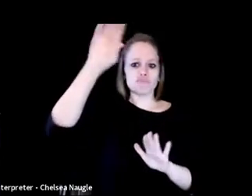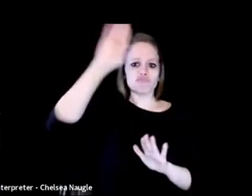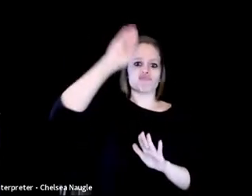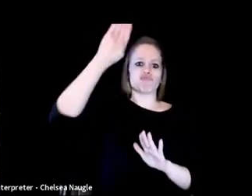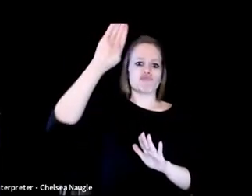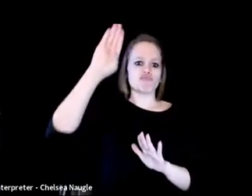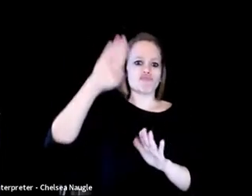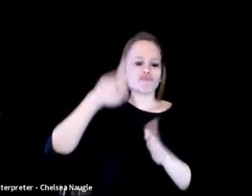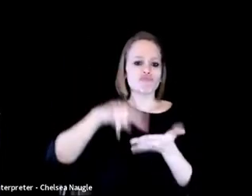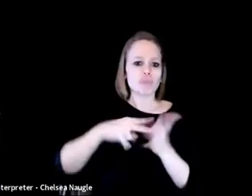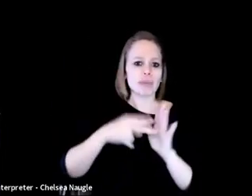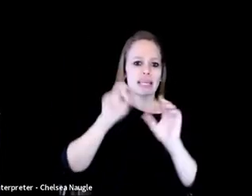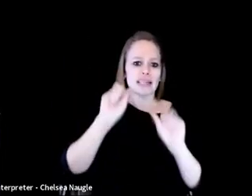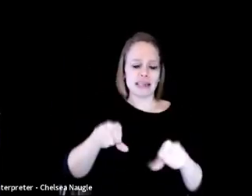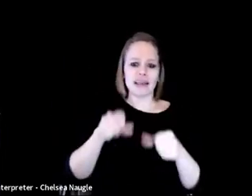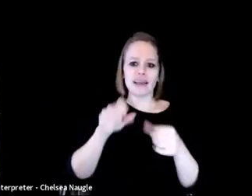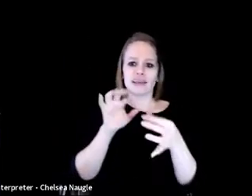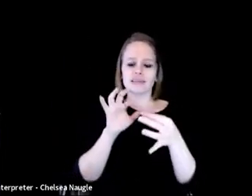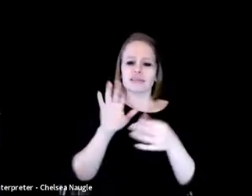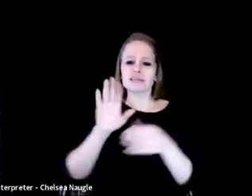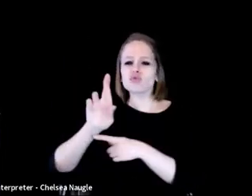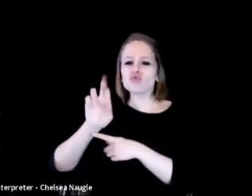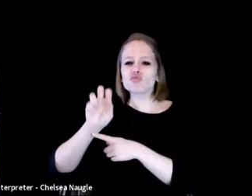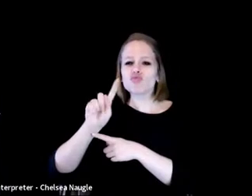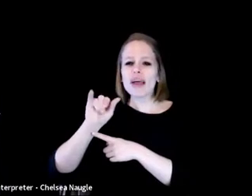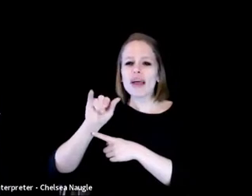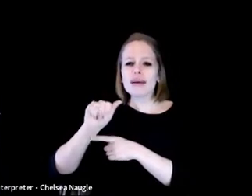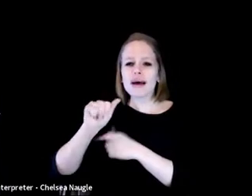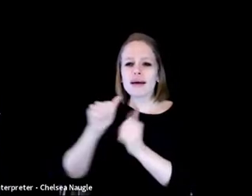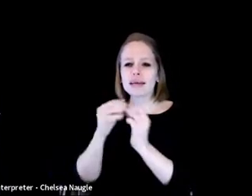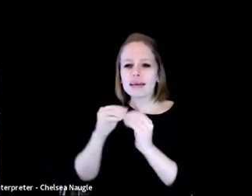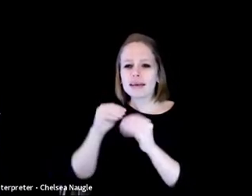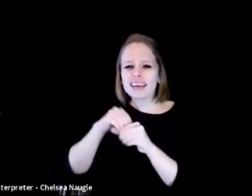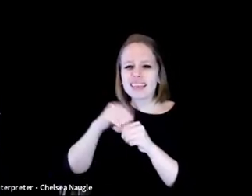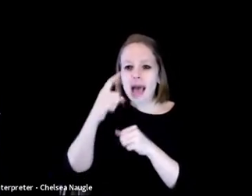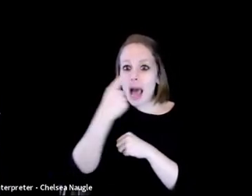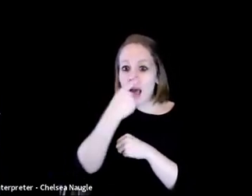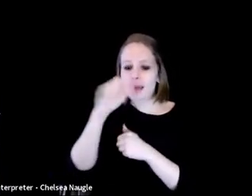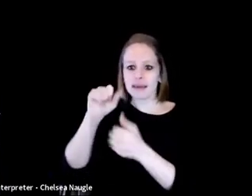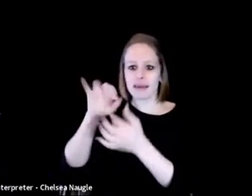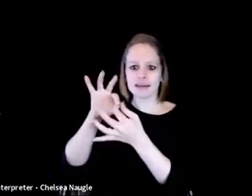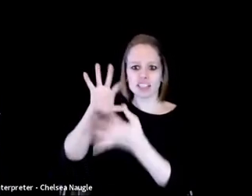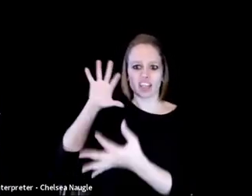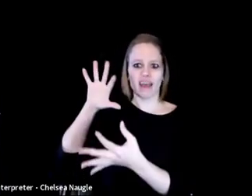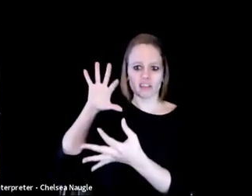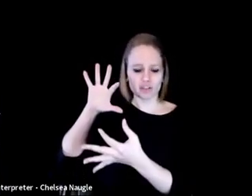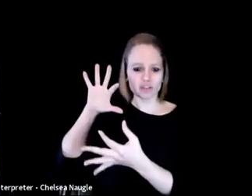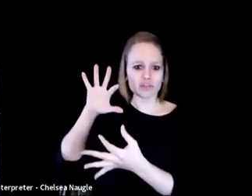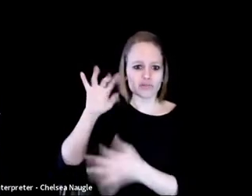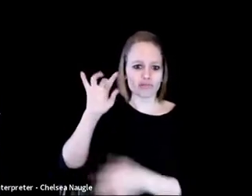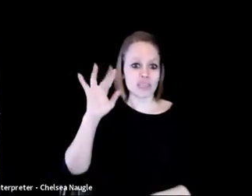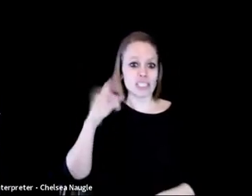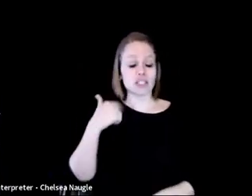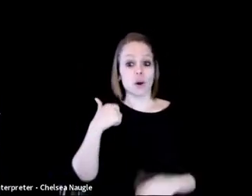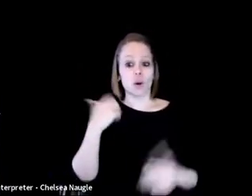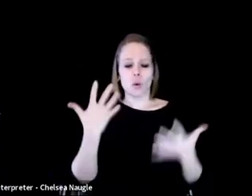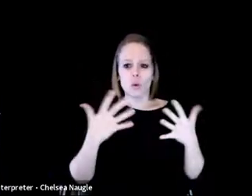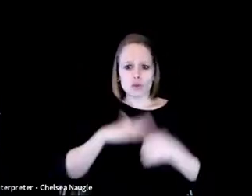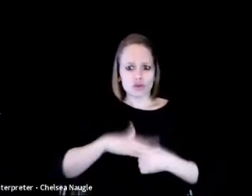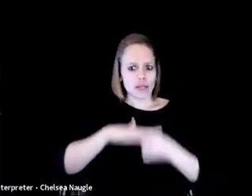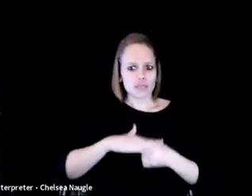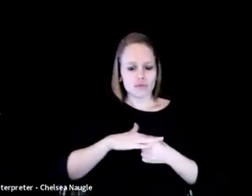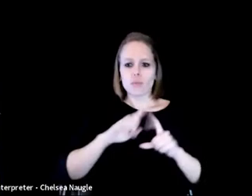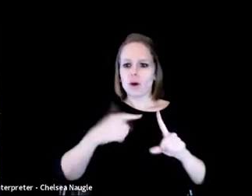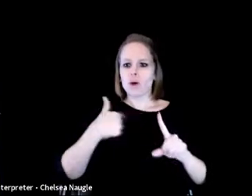their retina can detach. So it's always a scary thing, you know. But we try not to think about it because, you